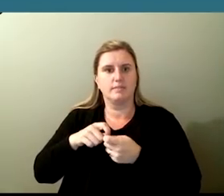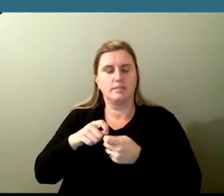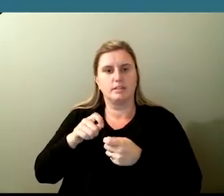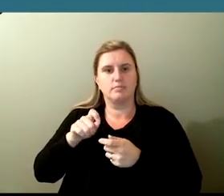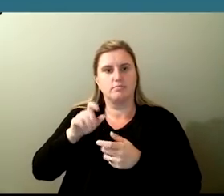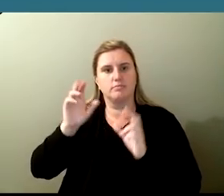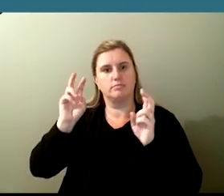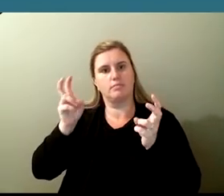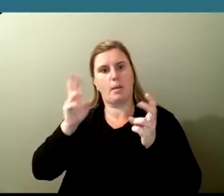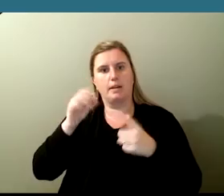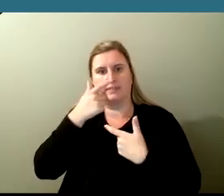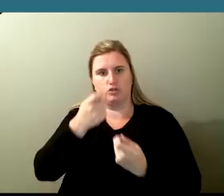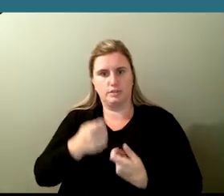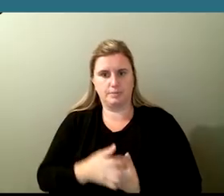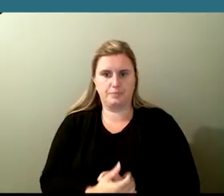interest.